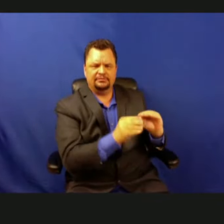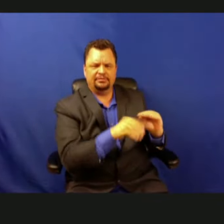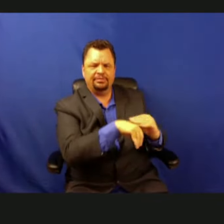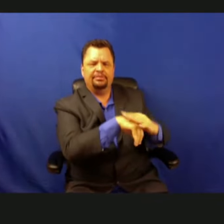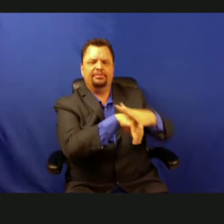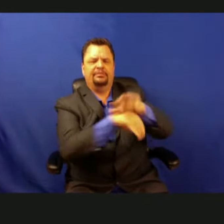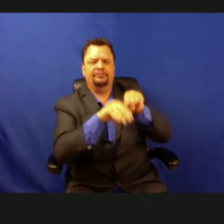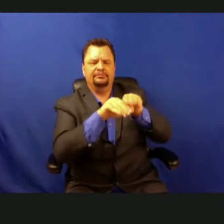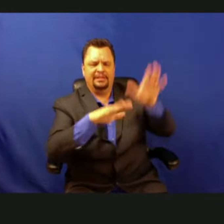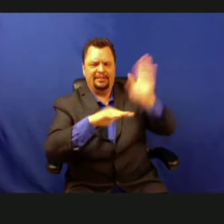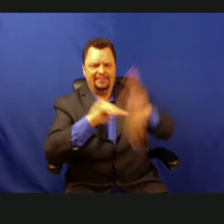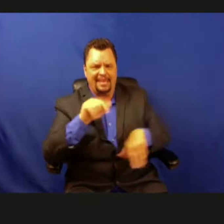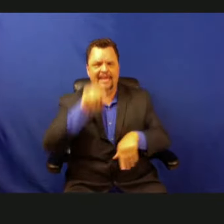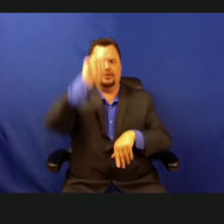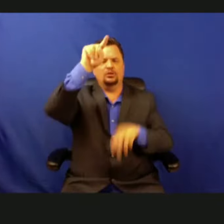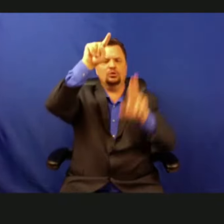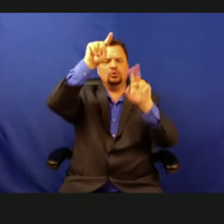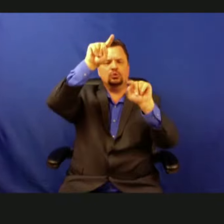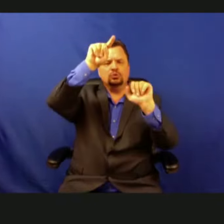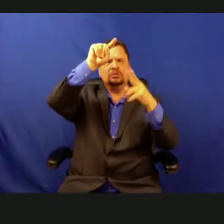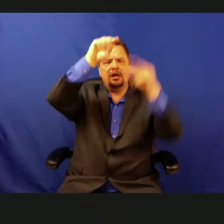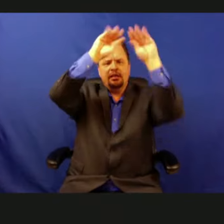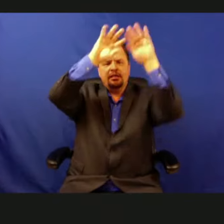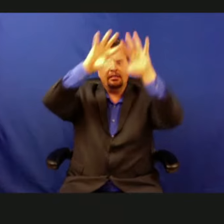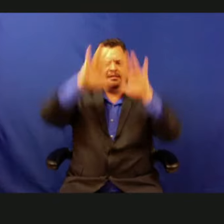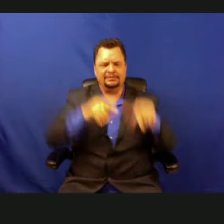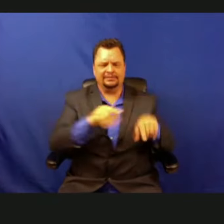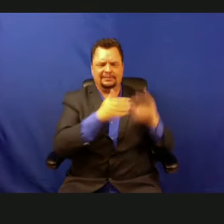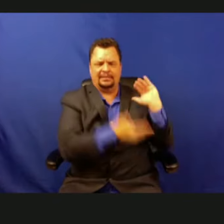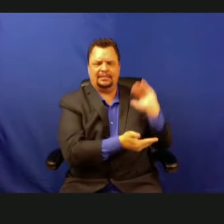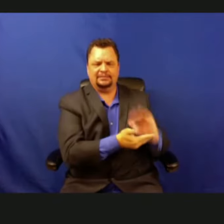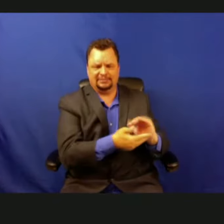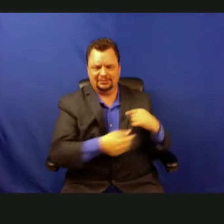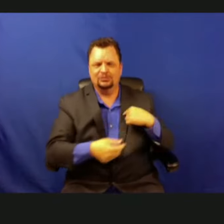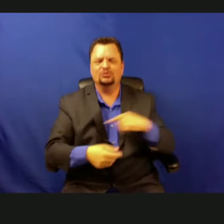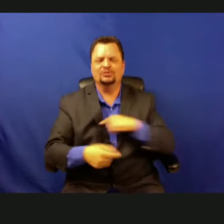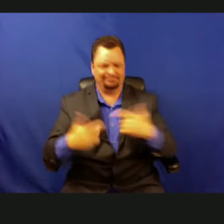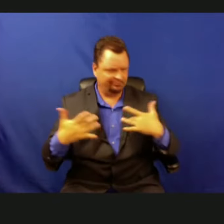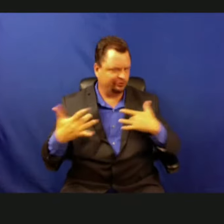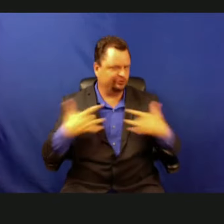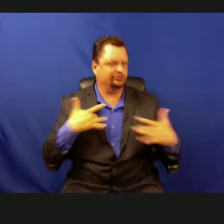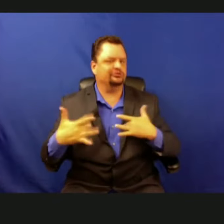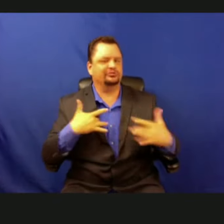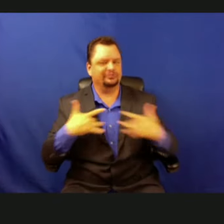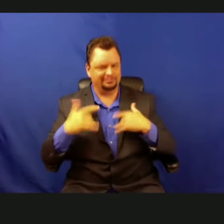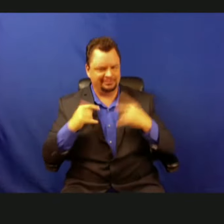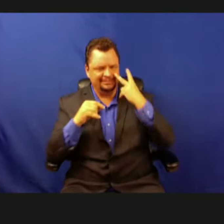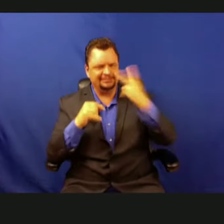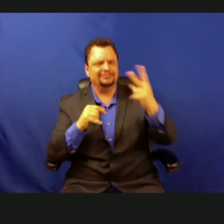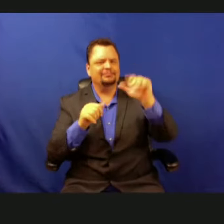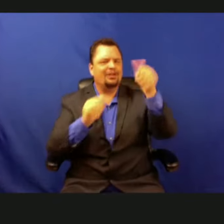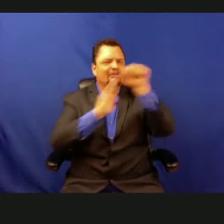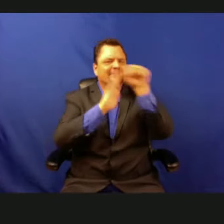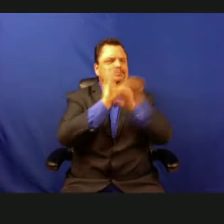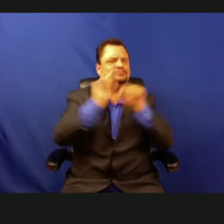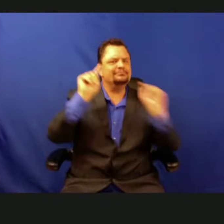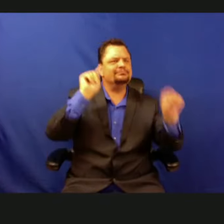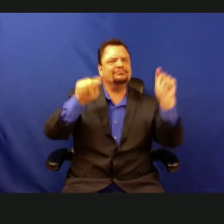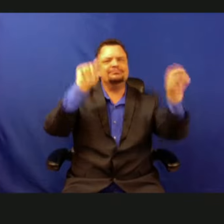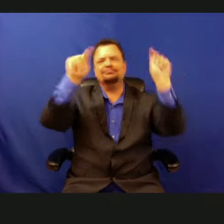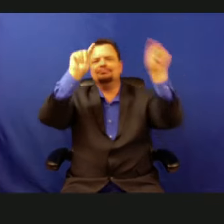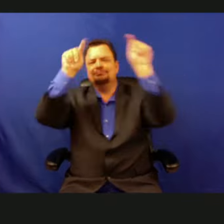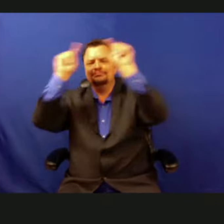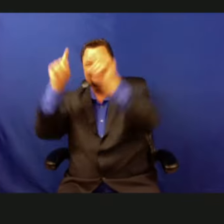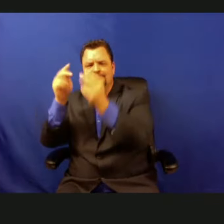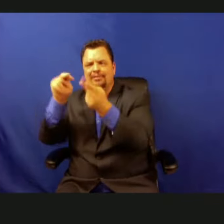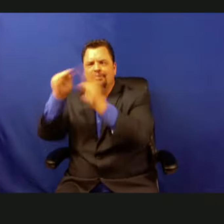concern about spiking virus levels in neighboring states. But we have a high level of the virus here, even though it's one of the lower states. So